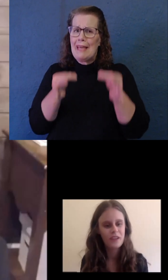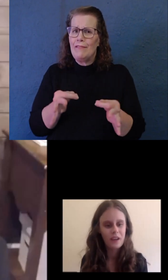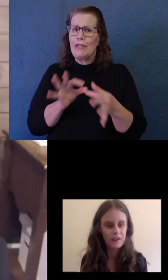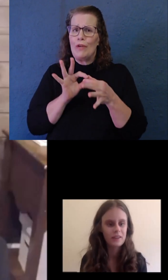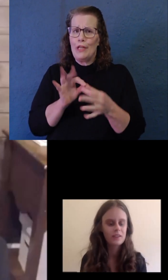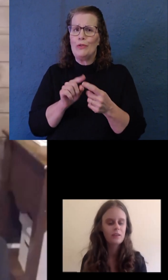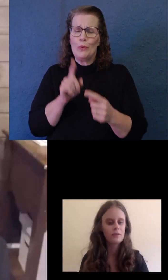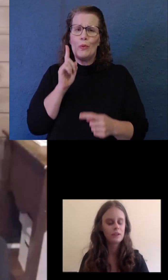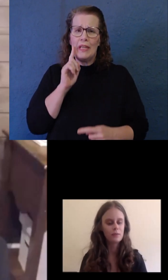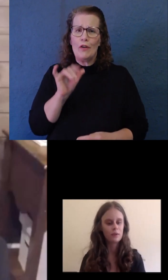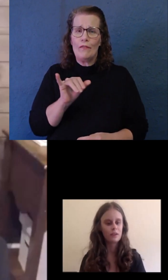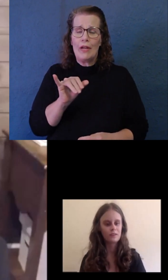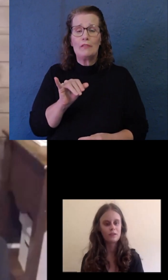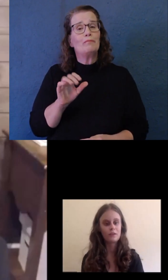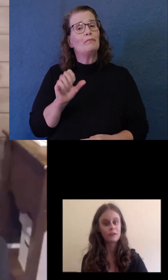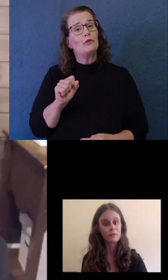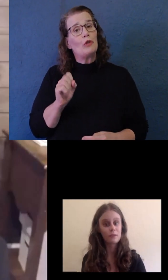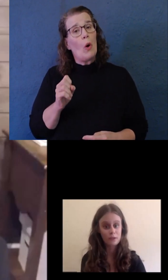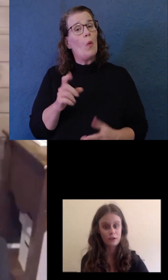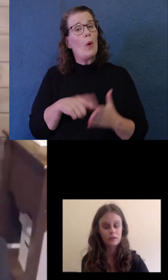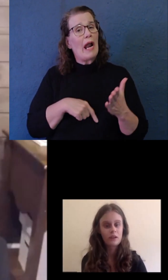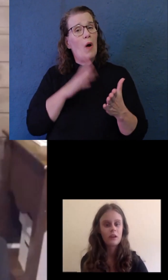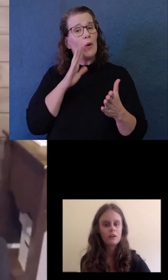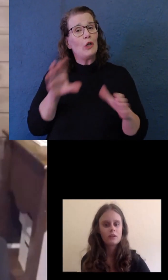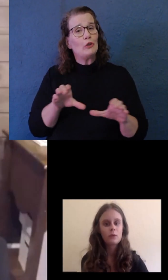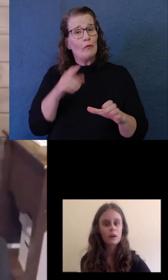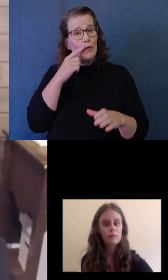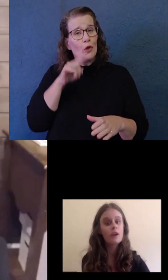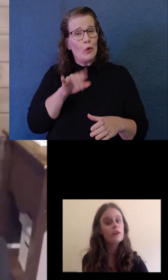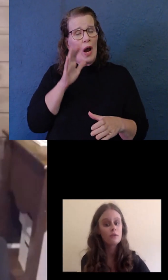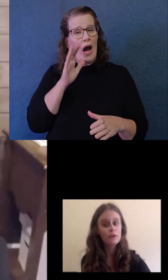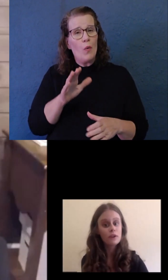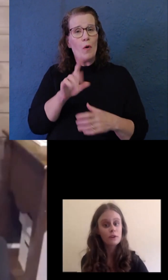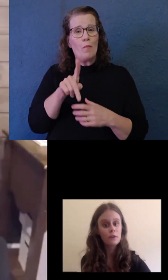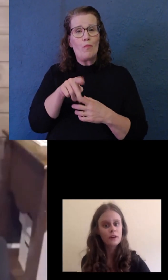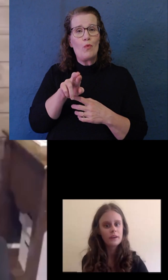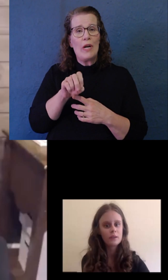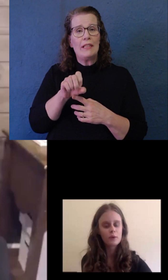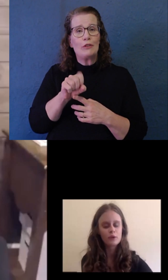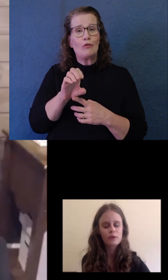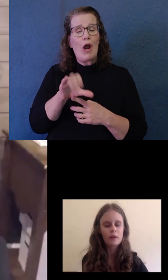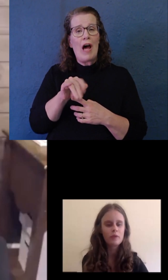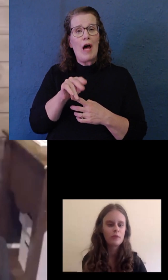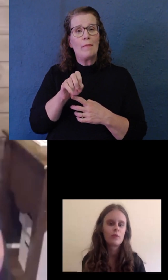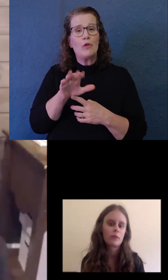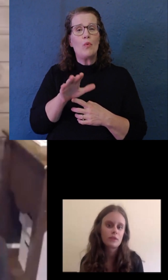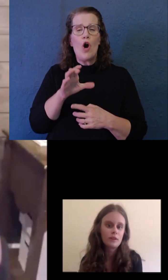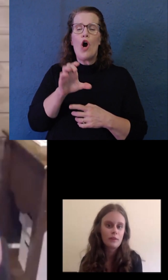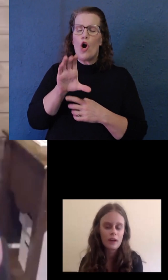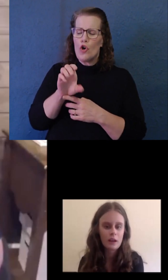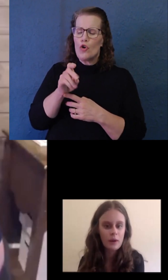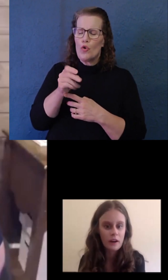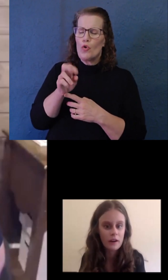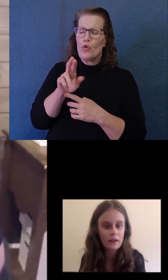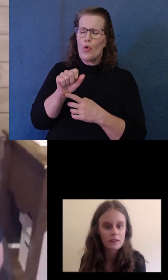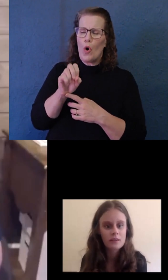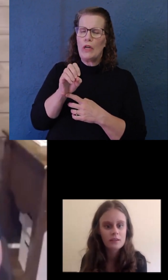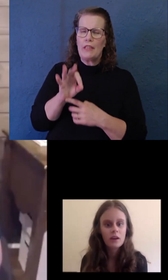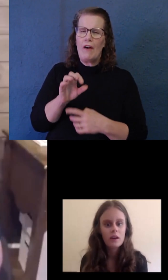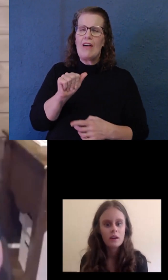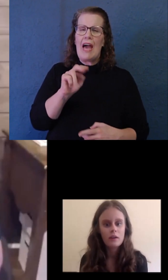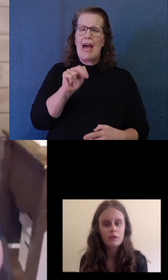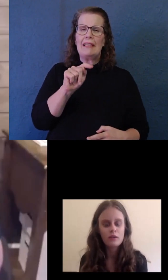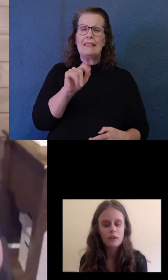Yeah, yeah, that's definitely related to your ear infection. So what I'm going to do for you is prescribe you a course of